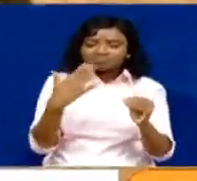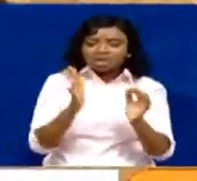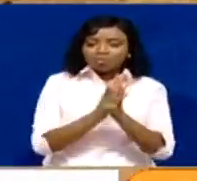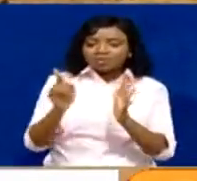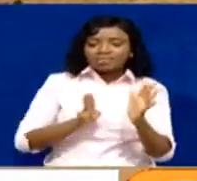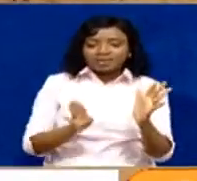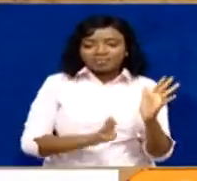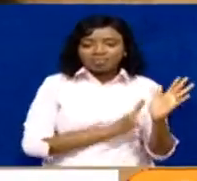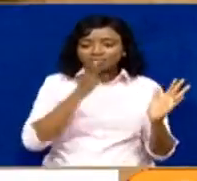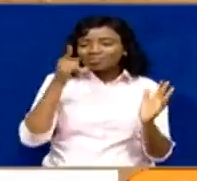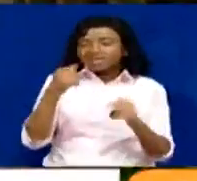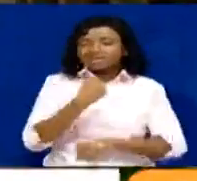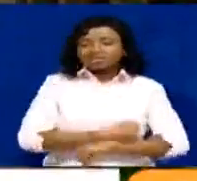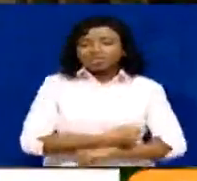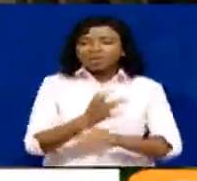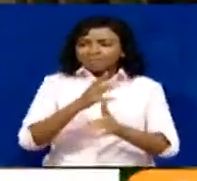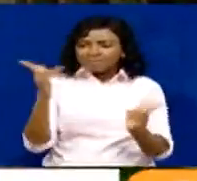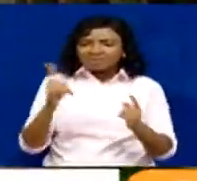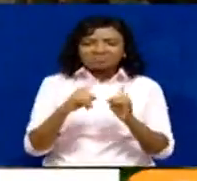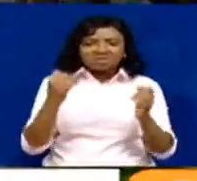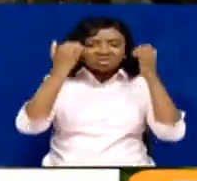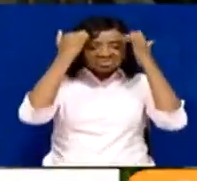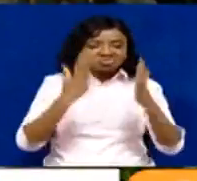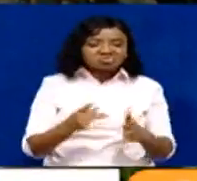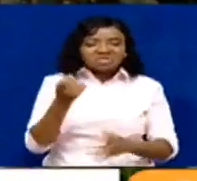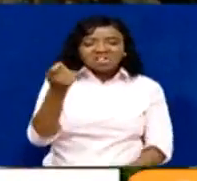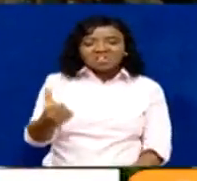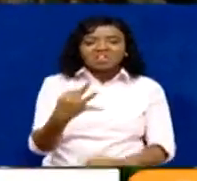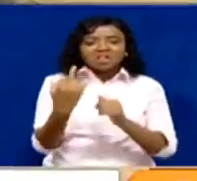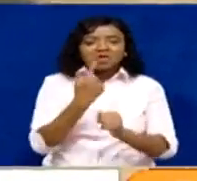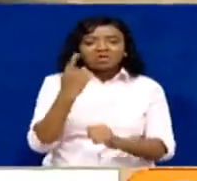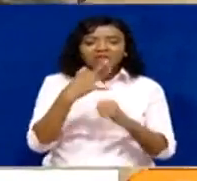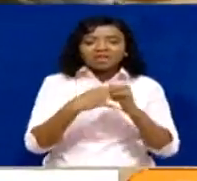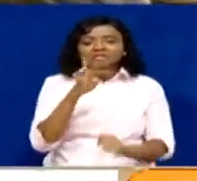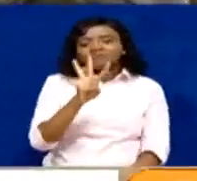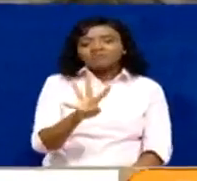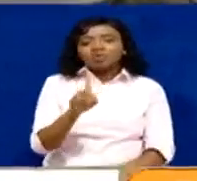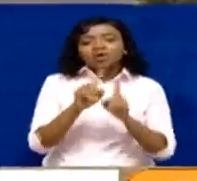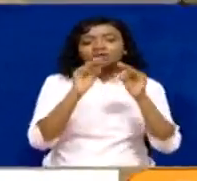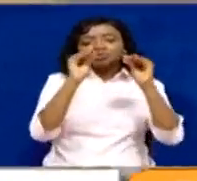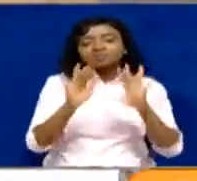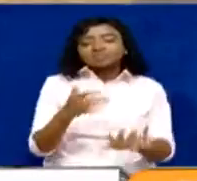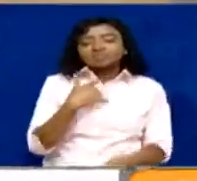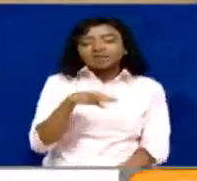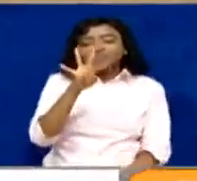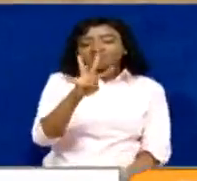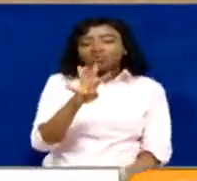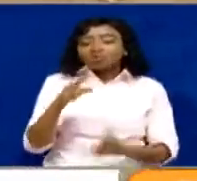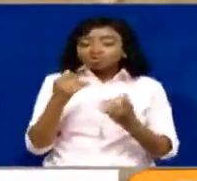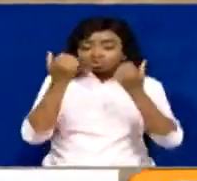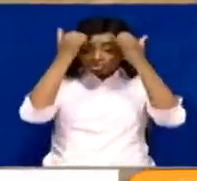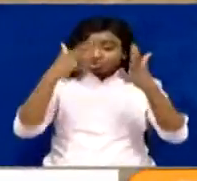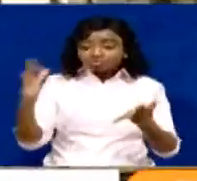school was underutilized. Lesuuda says the school has 84 pupils with 4 teachers and the admissions